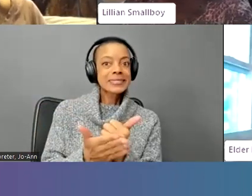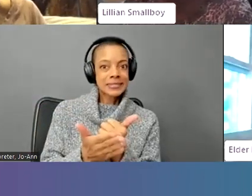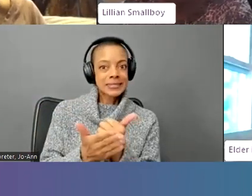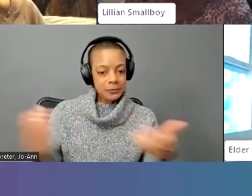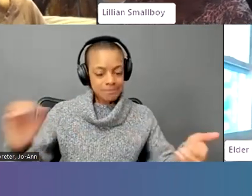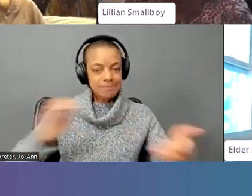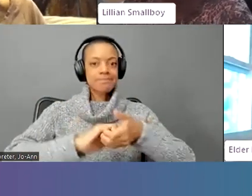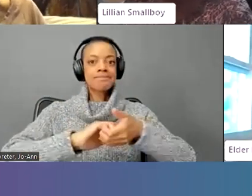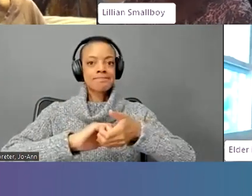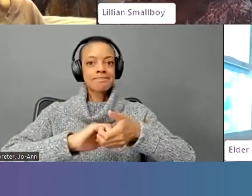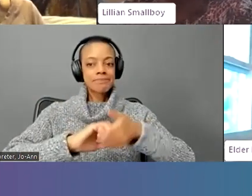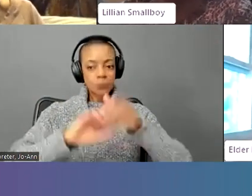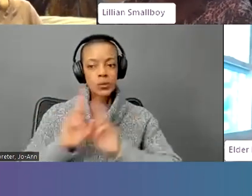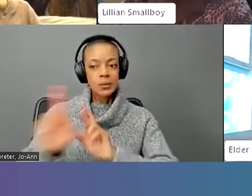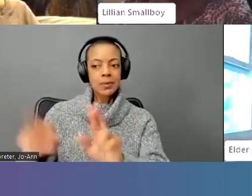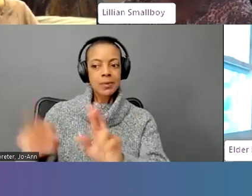reconciliation.